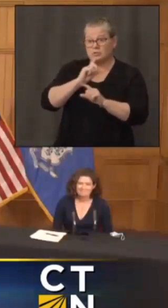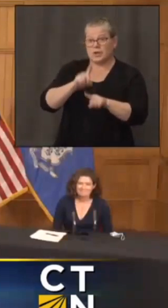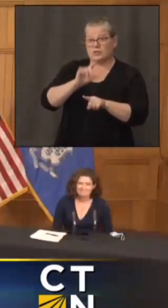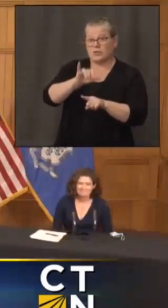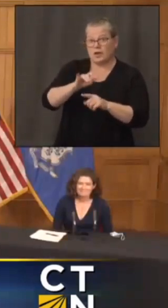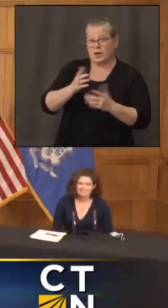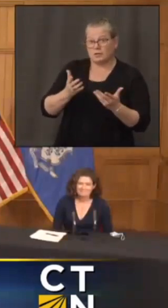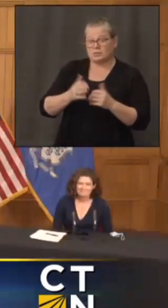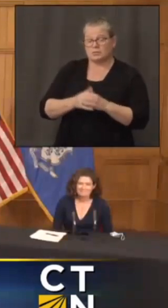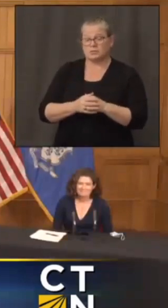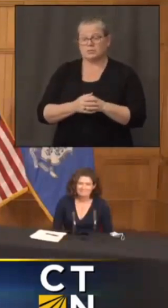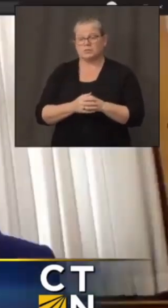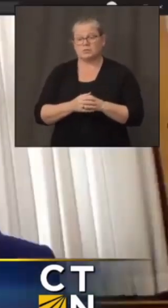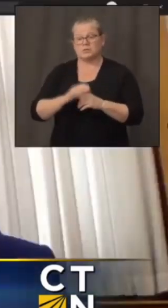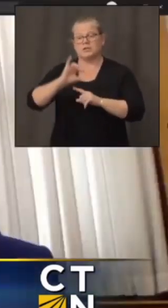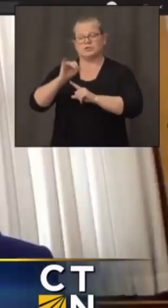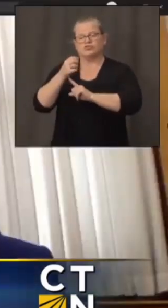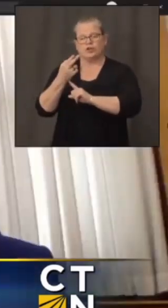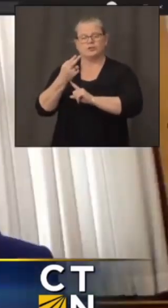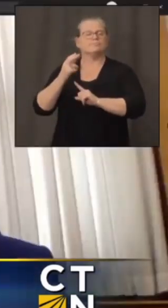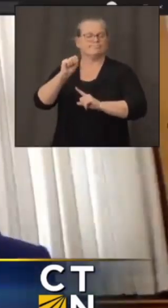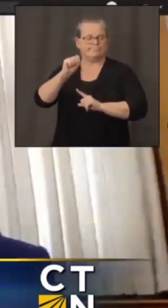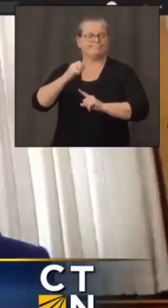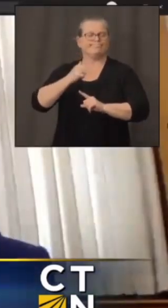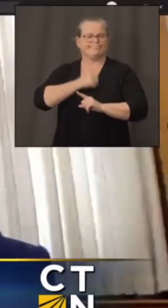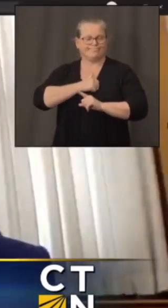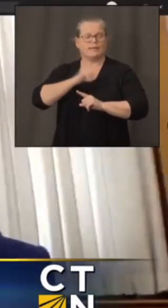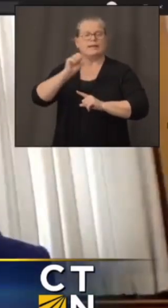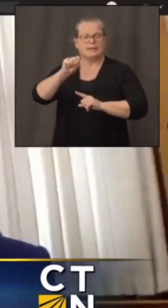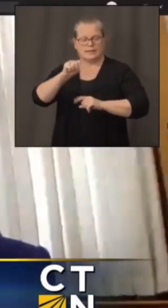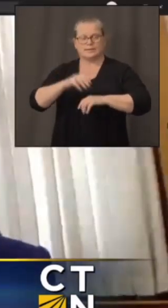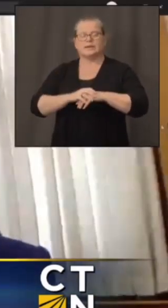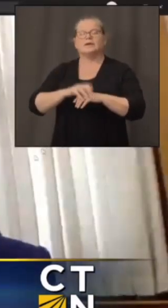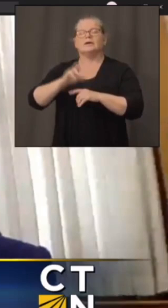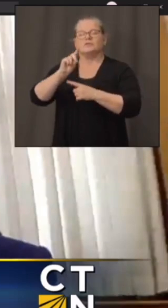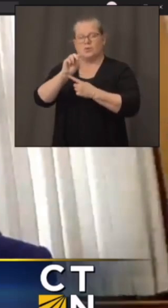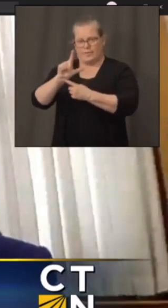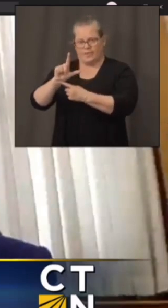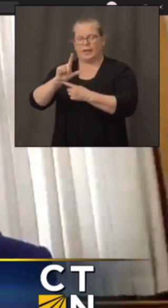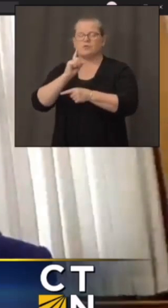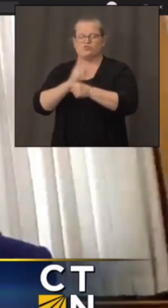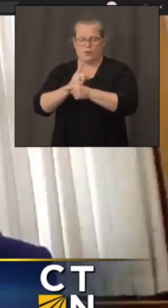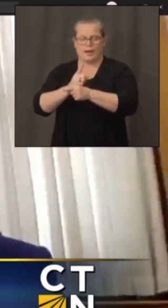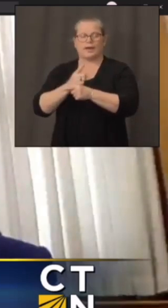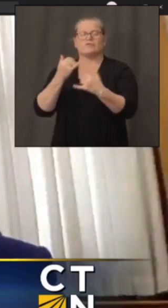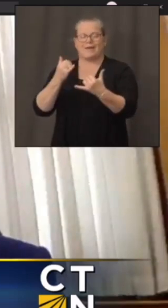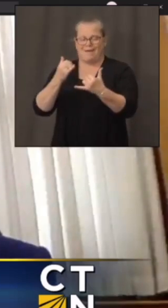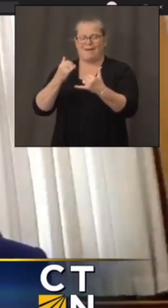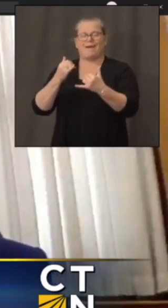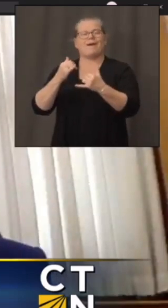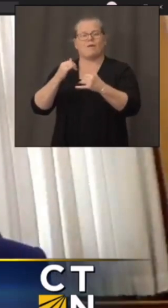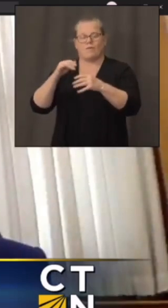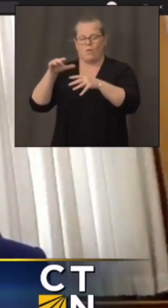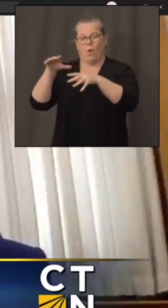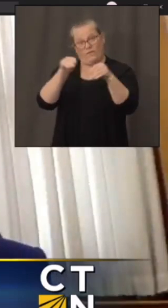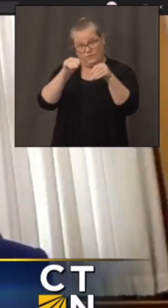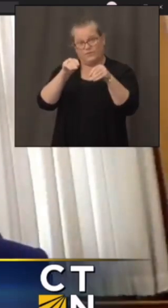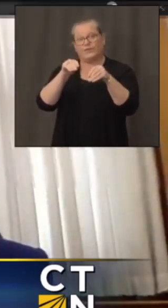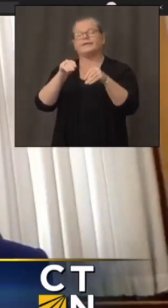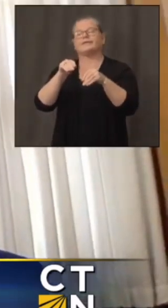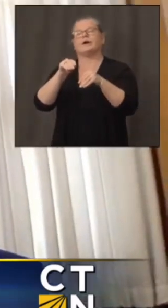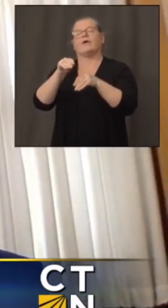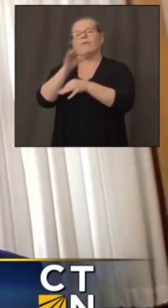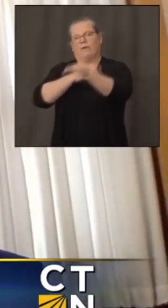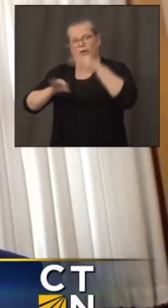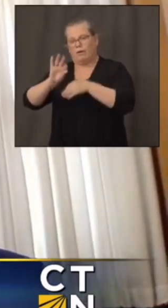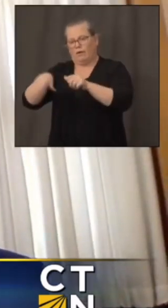Sorry. Yeah, that's it so far. So the Department of Labor is running on a backup generator at this point. Their main headquarters